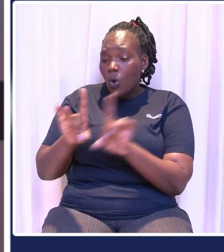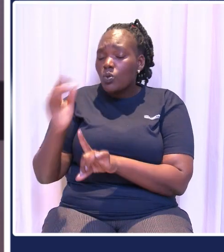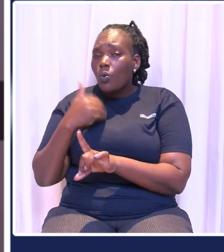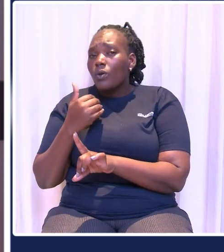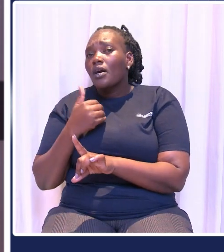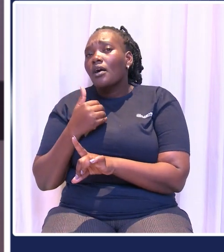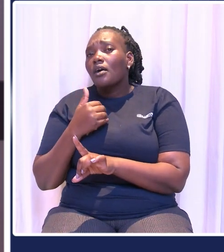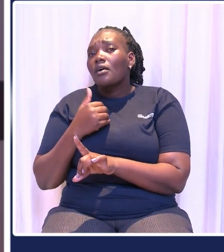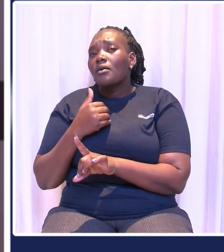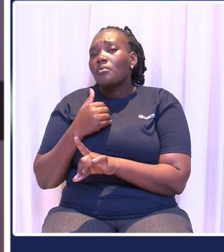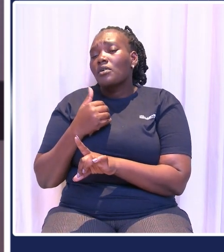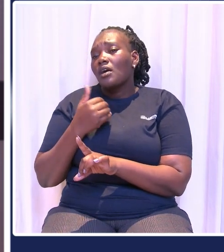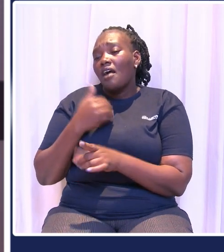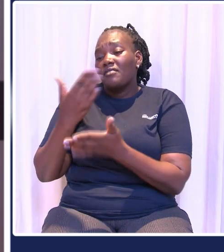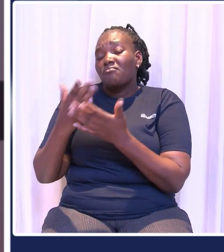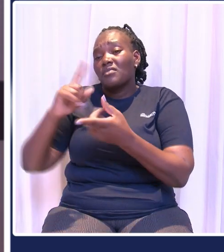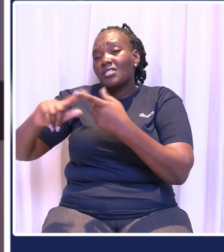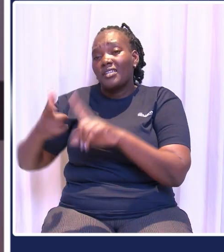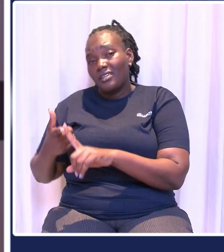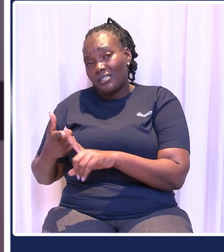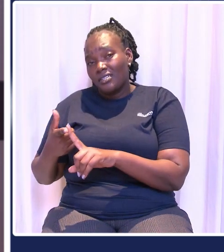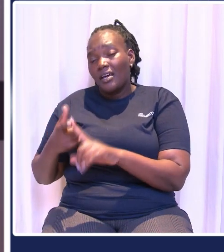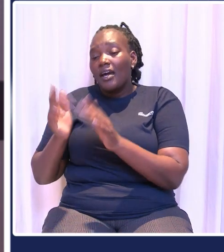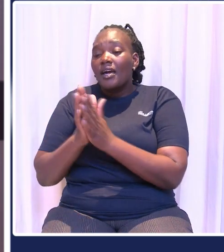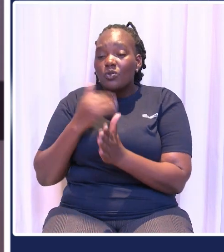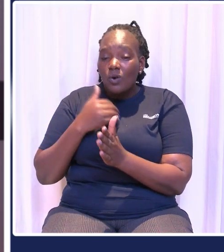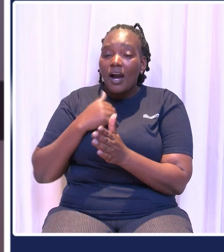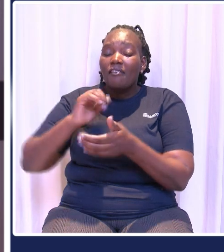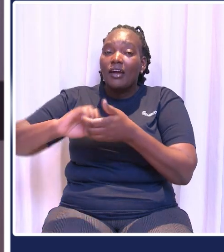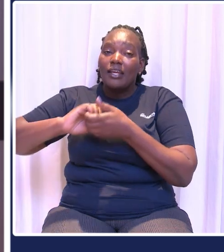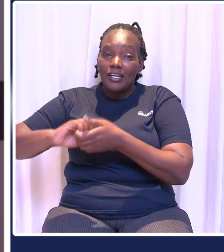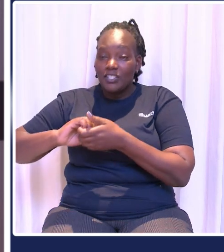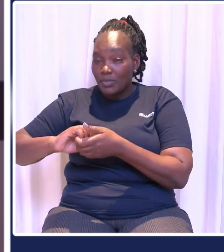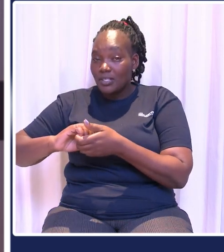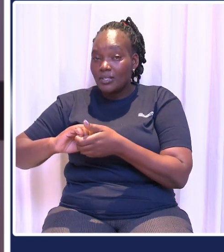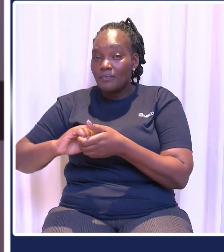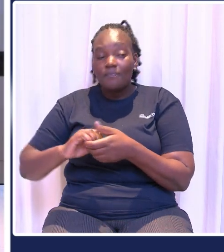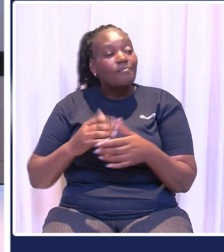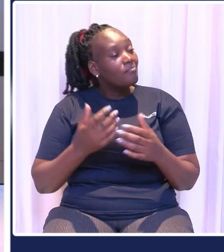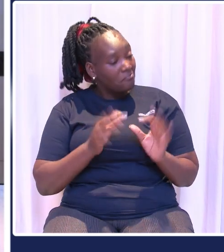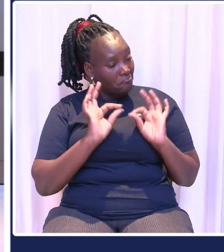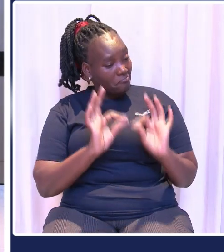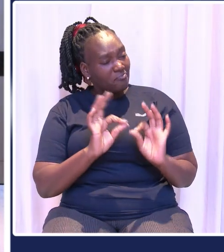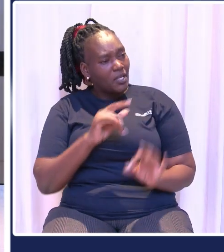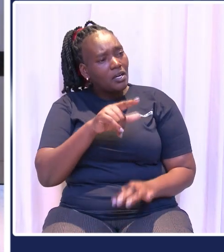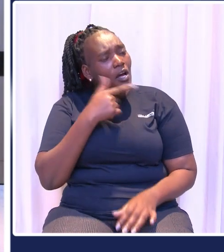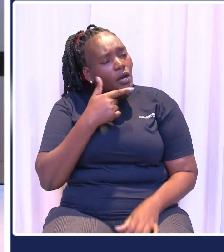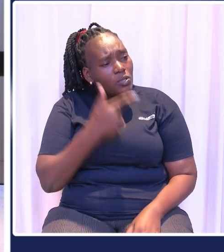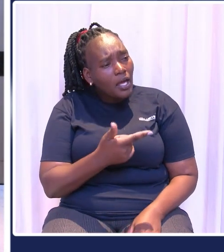that there is a need for standards that we haven't engaged with. Excellent. Are you